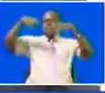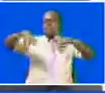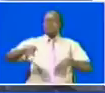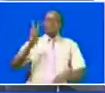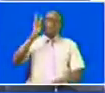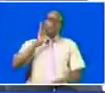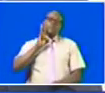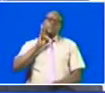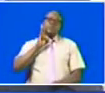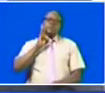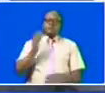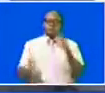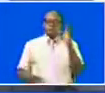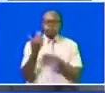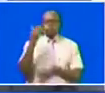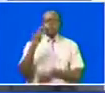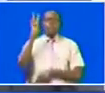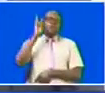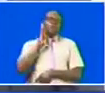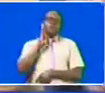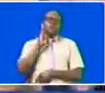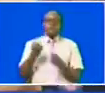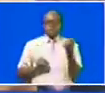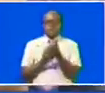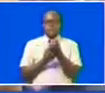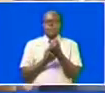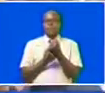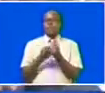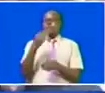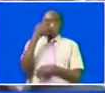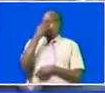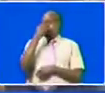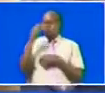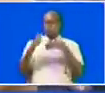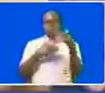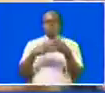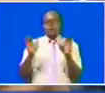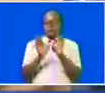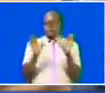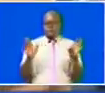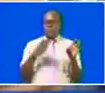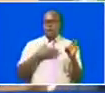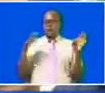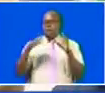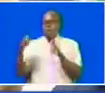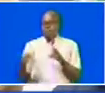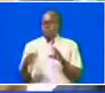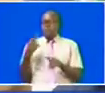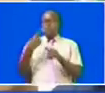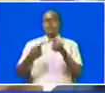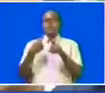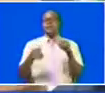to forge Luhya unity. Eugene is a Ruto ally. The crack that has divided our community for the last